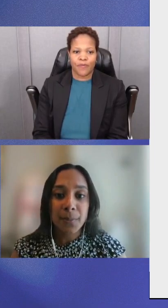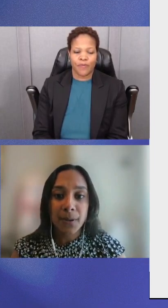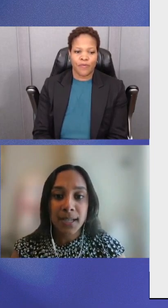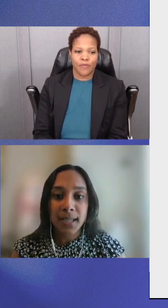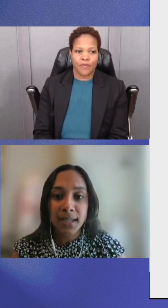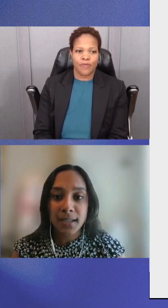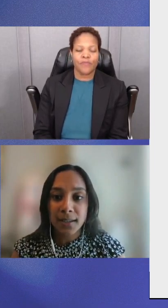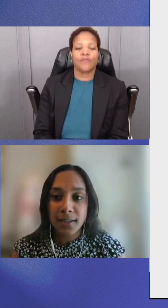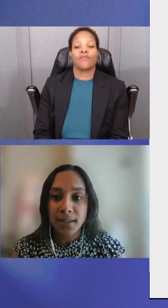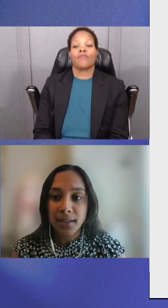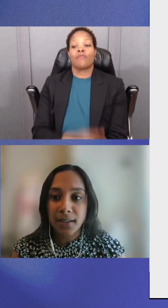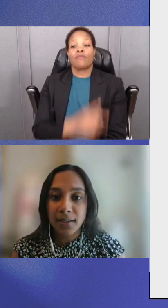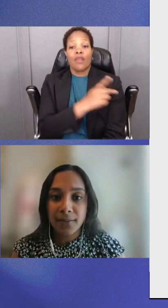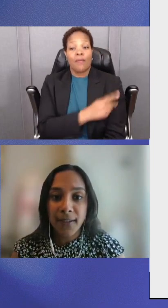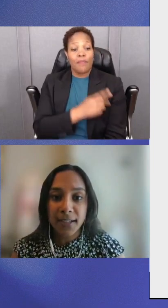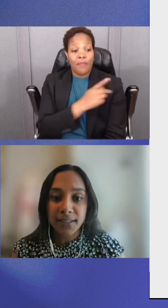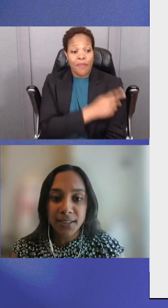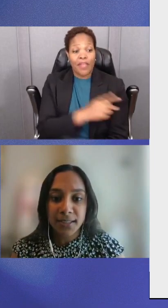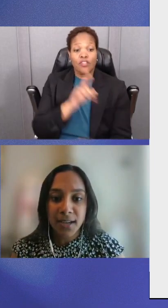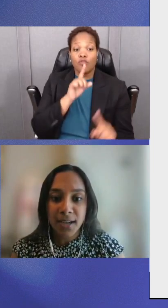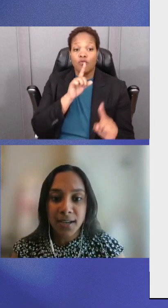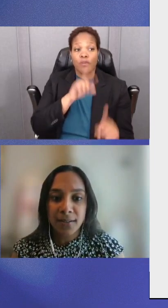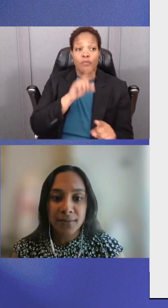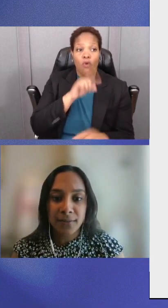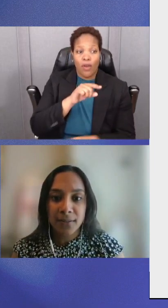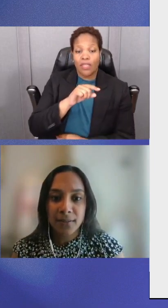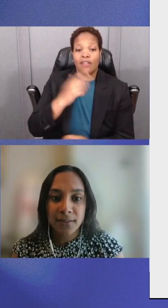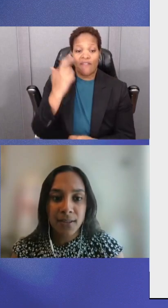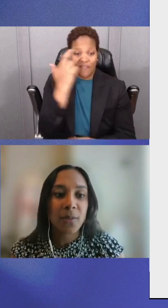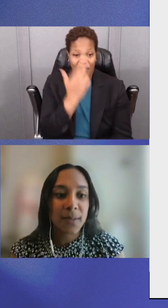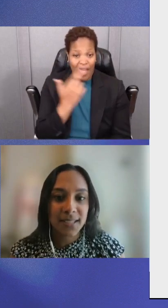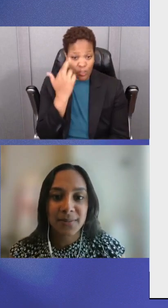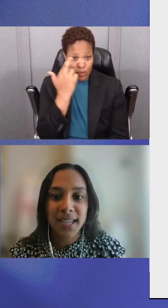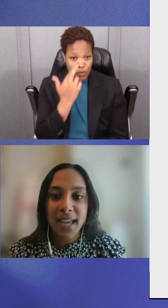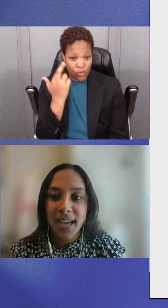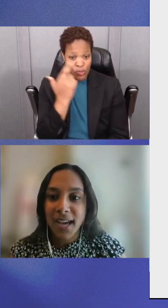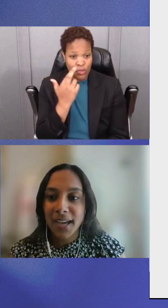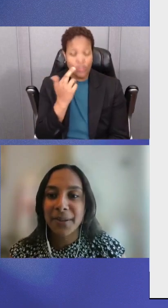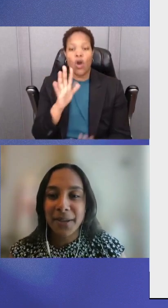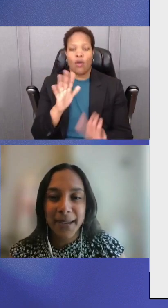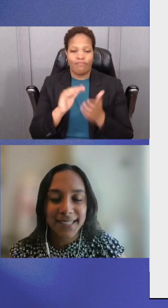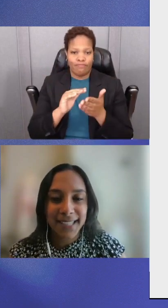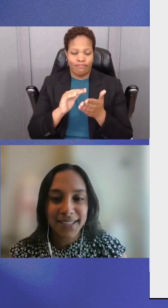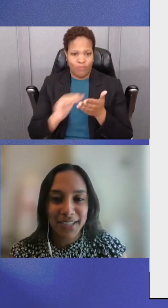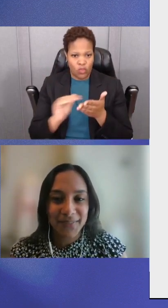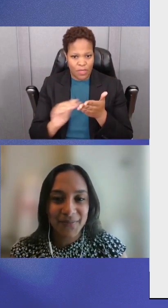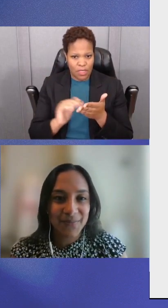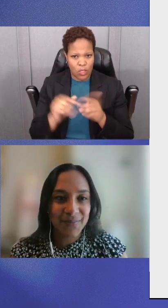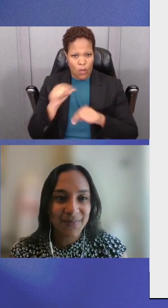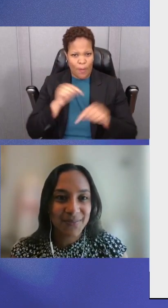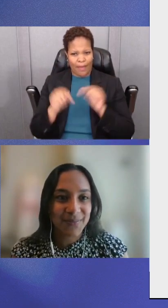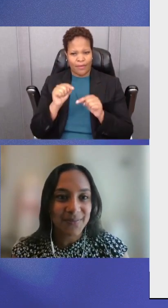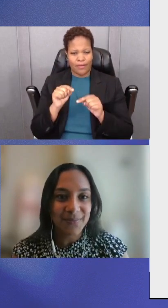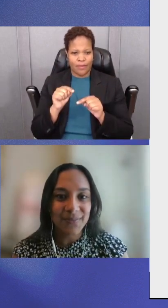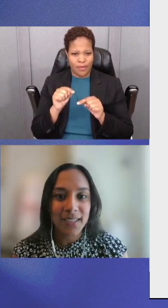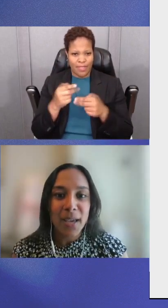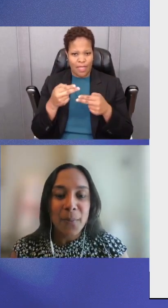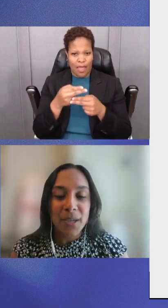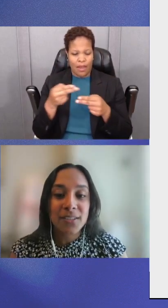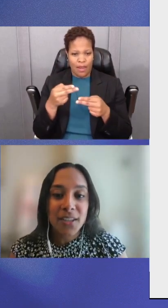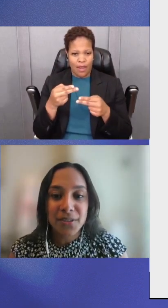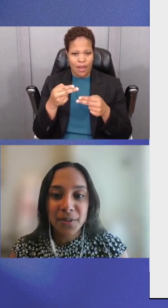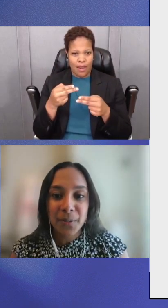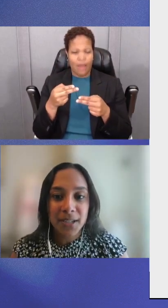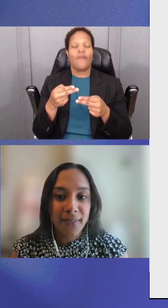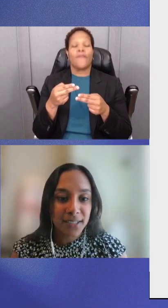Patients reported factors of, can we go back a slide? Sorry.